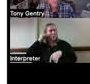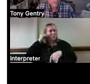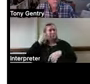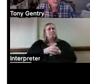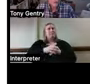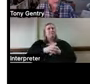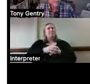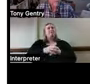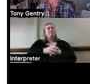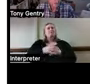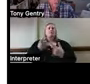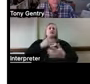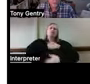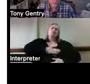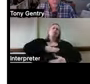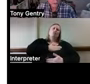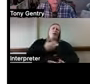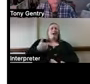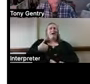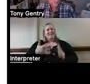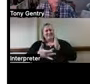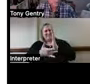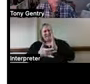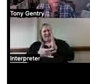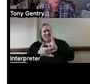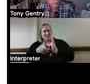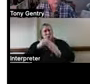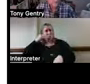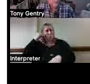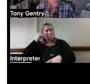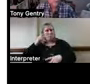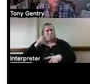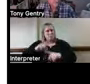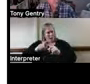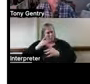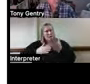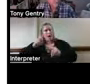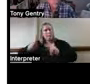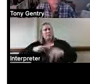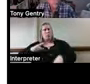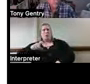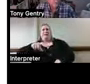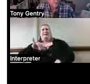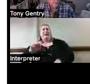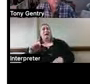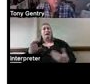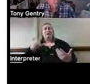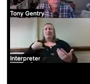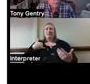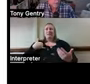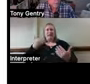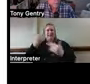us enjoy having smart home technologies, but people who really need them might be people with mobility limitations,